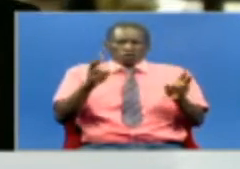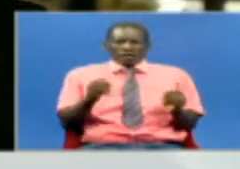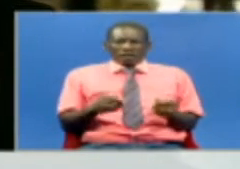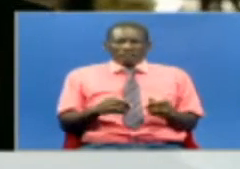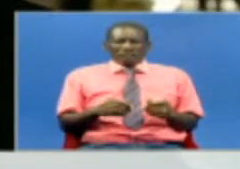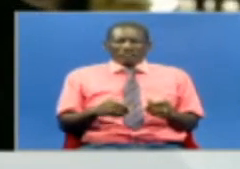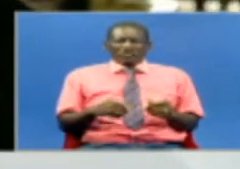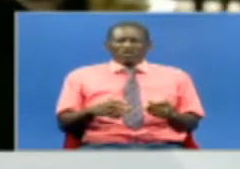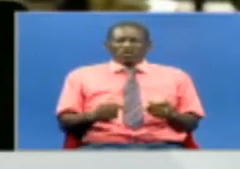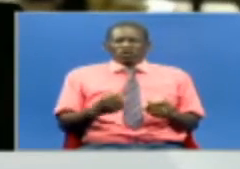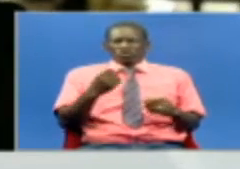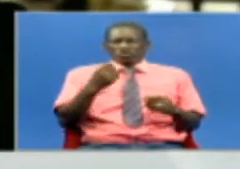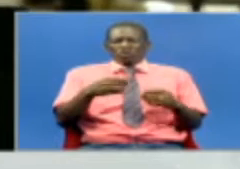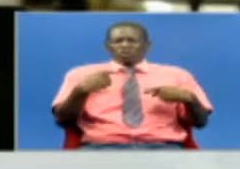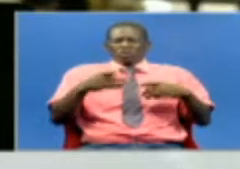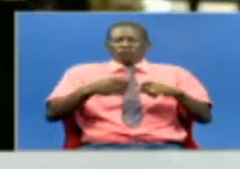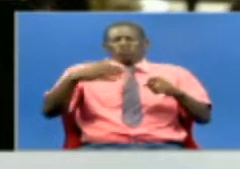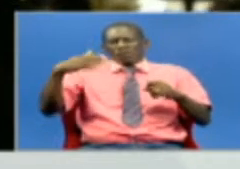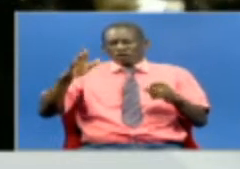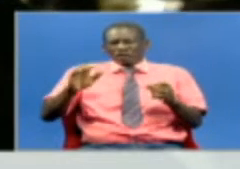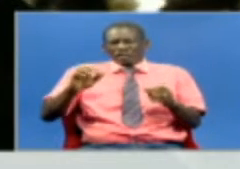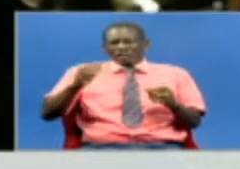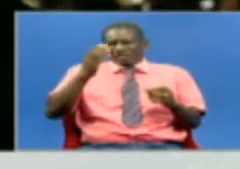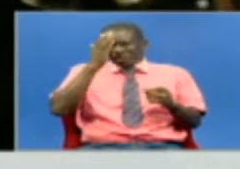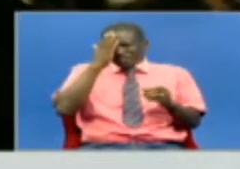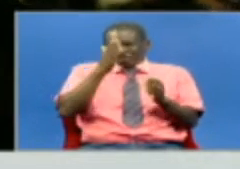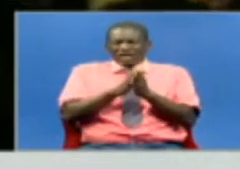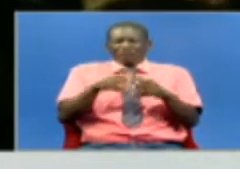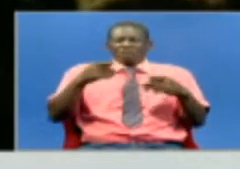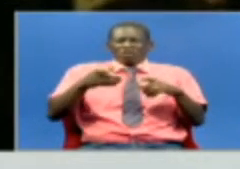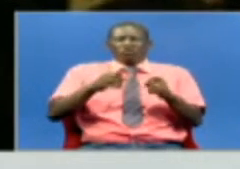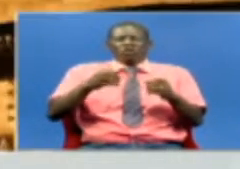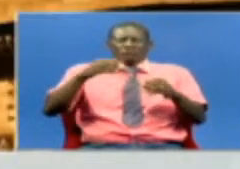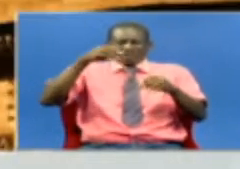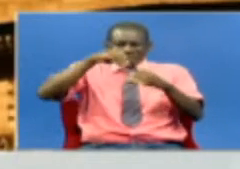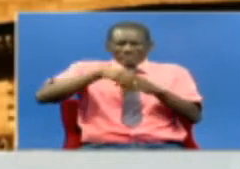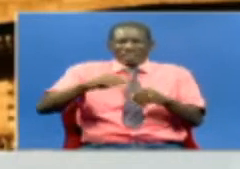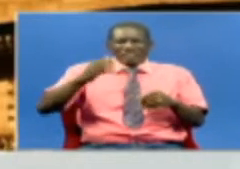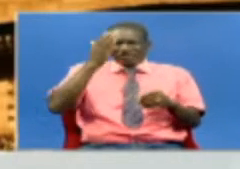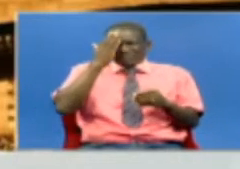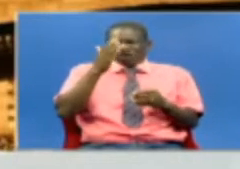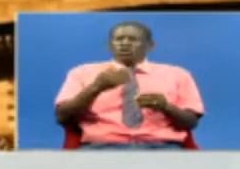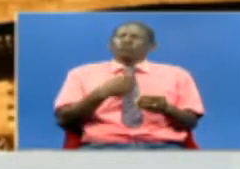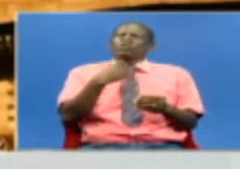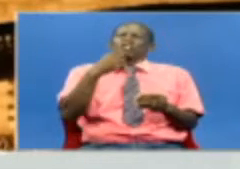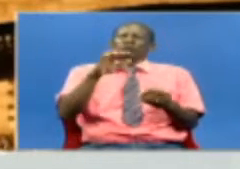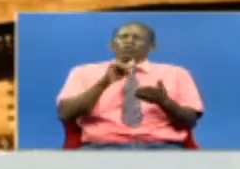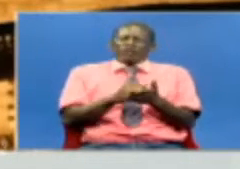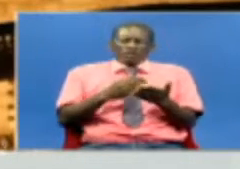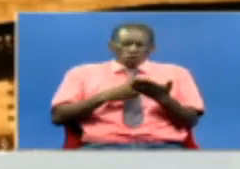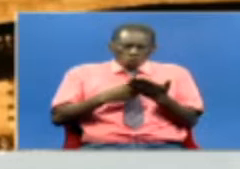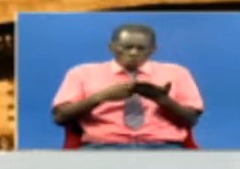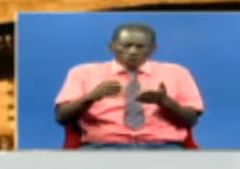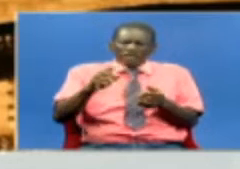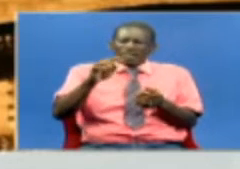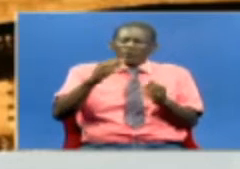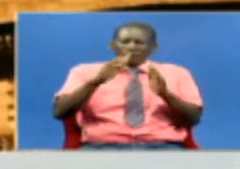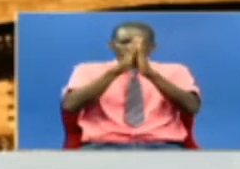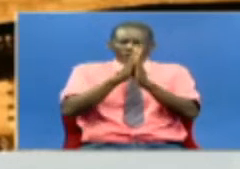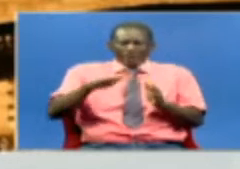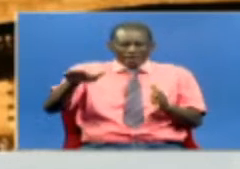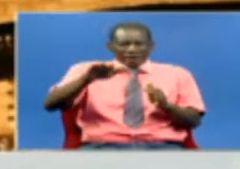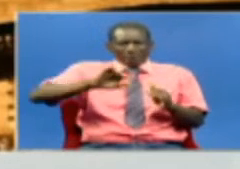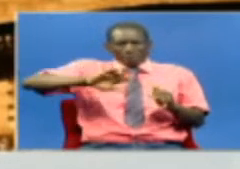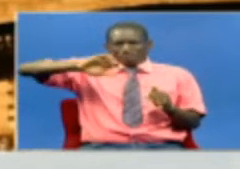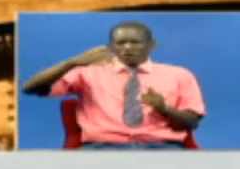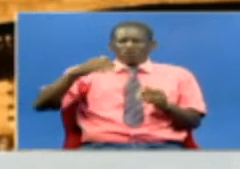4 million from outside and at least 2 from inside Israel. We were told so holy is the Temple Mount that despite the